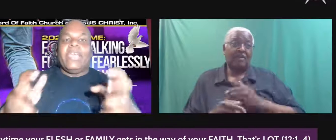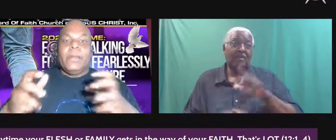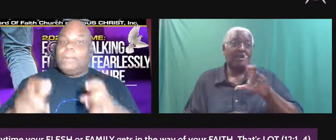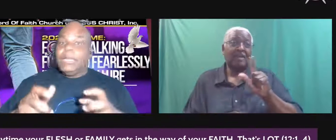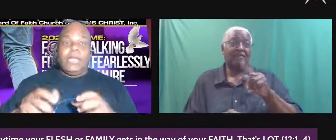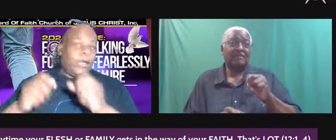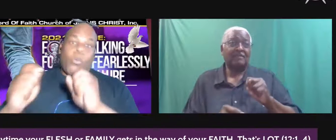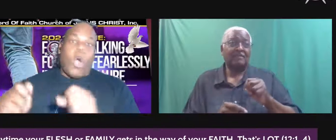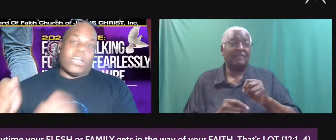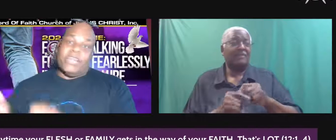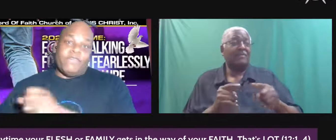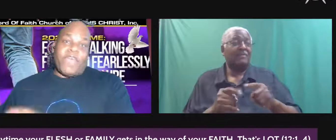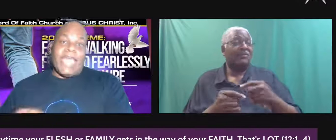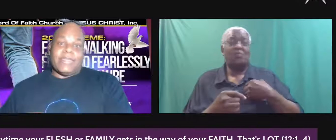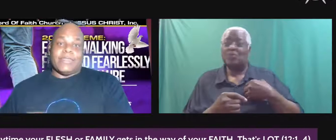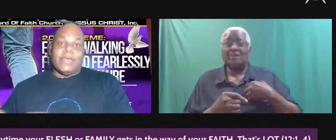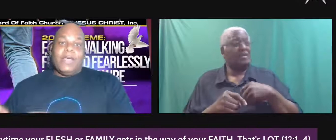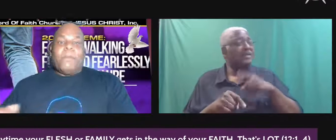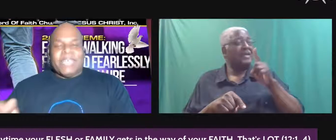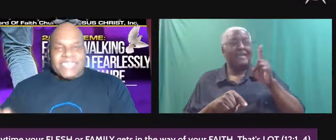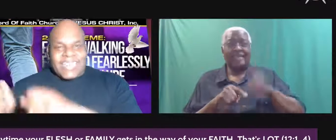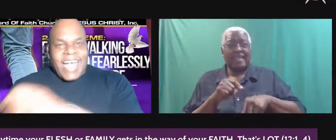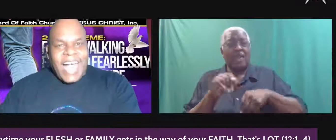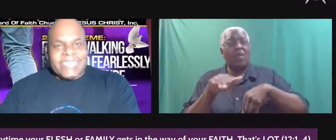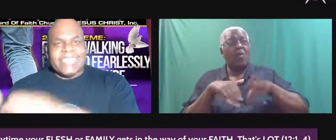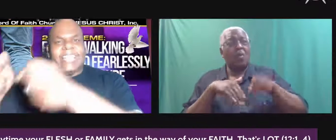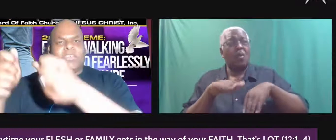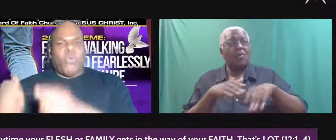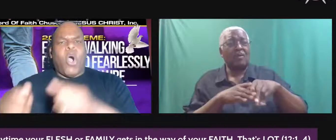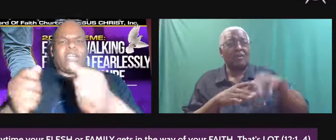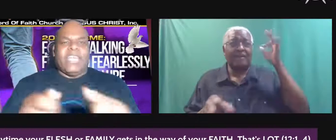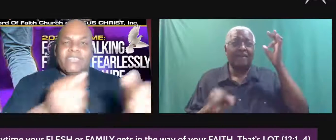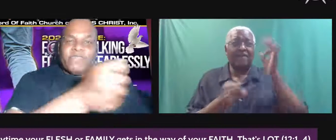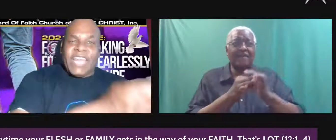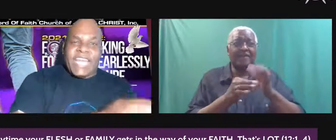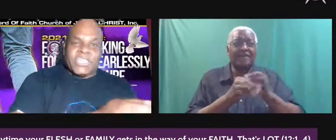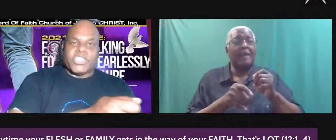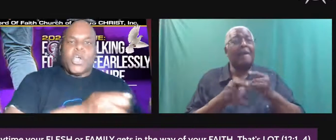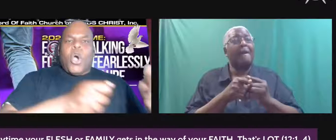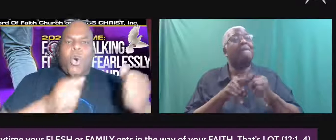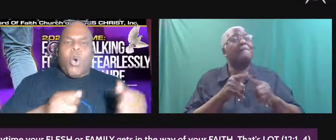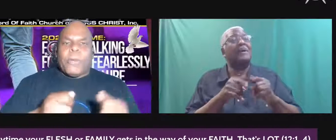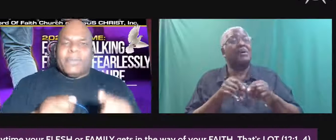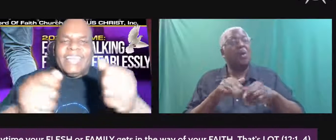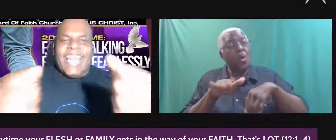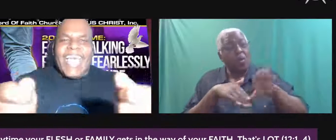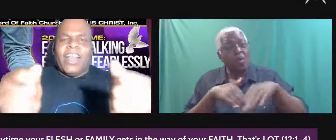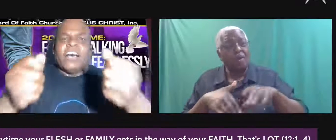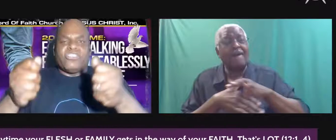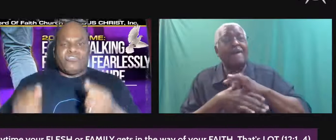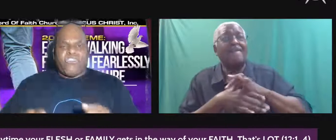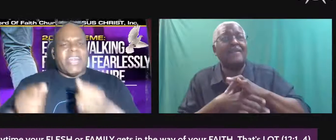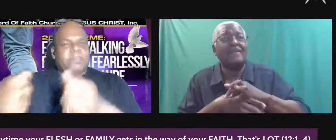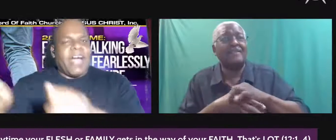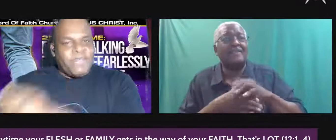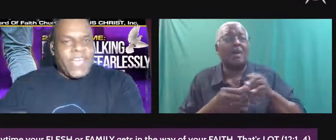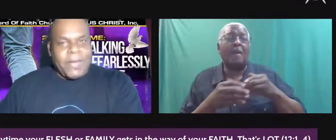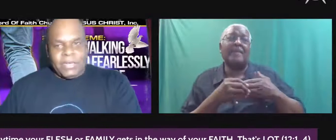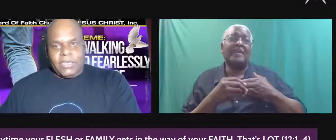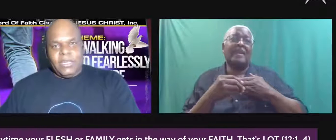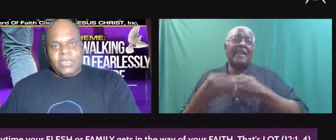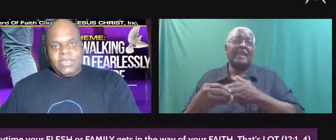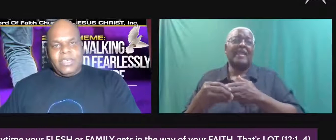from our inability to walk in faith, but to constantly walk in flesh or be led astray